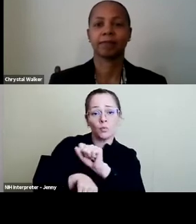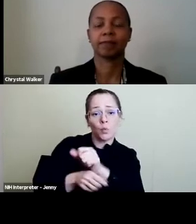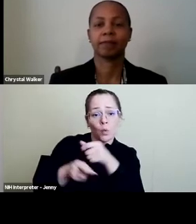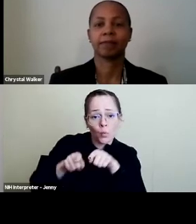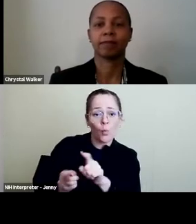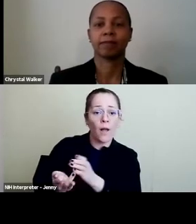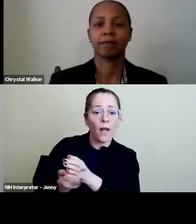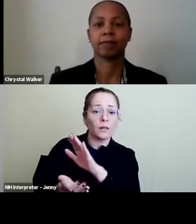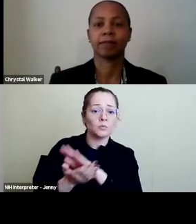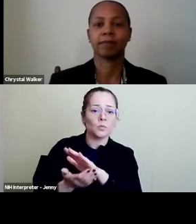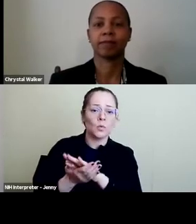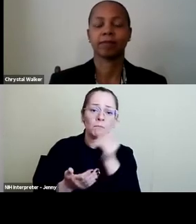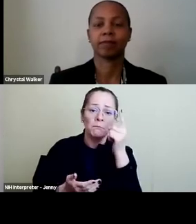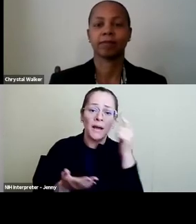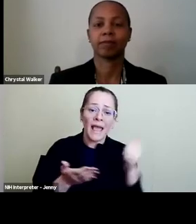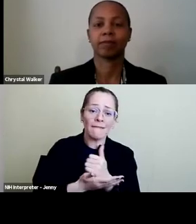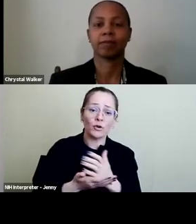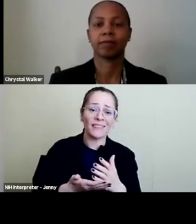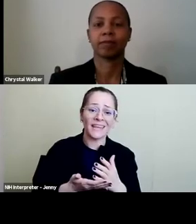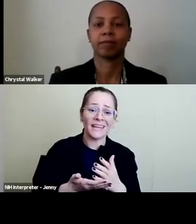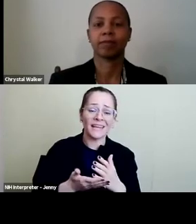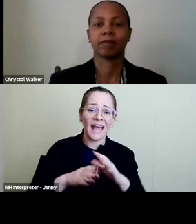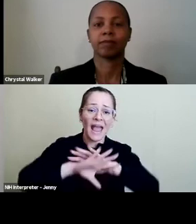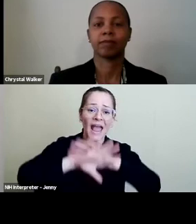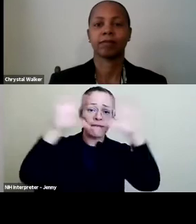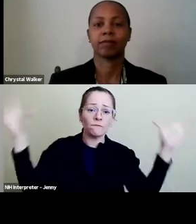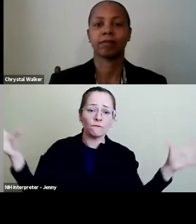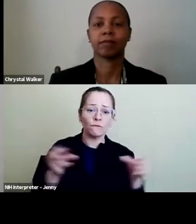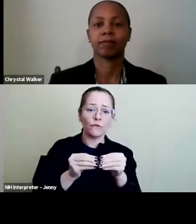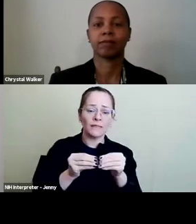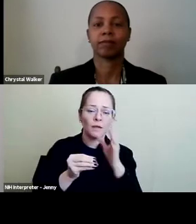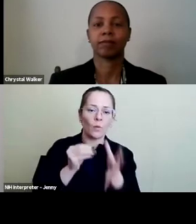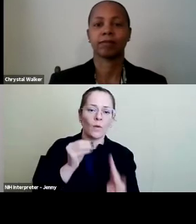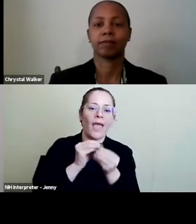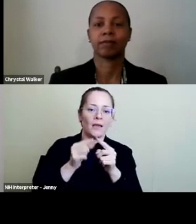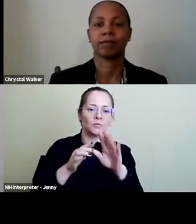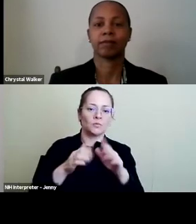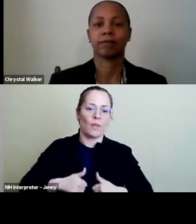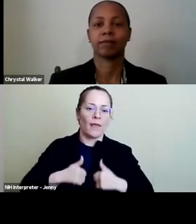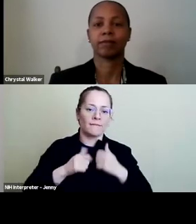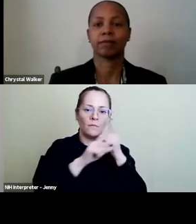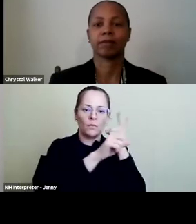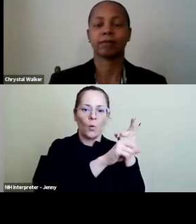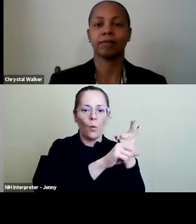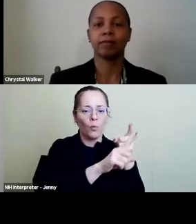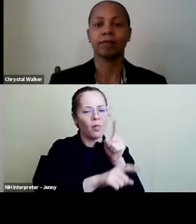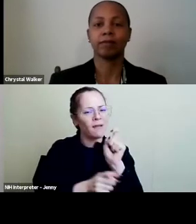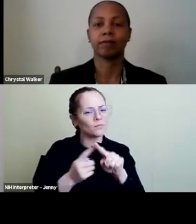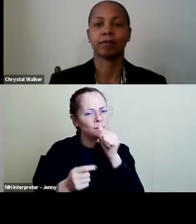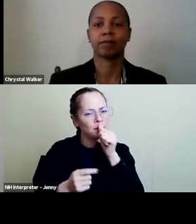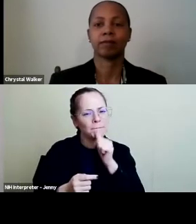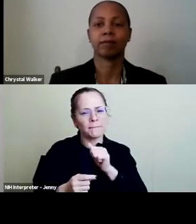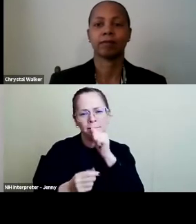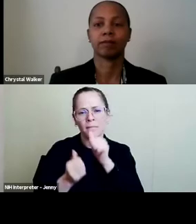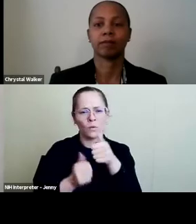you're doing on a daily basis should be adding to you reaching your ultimate goals. And so I think be patient with yourselves,